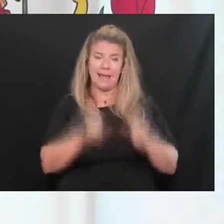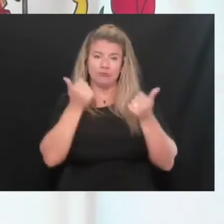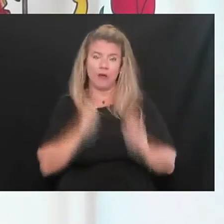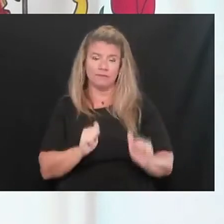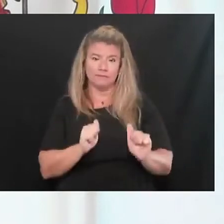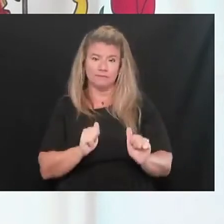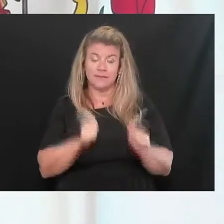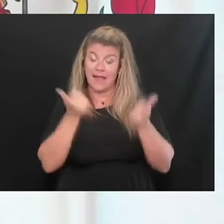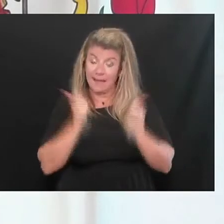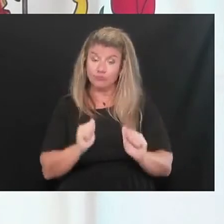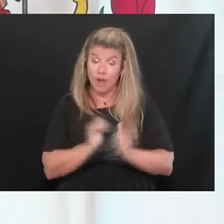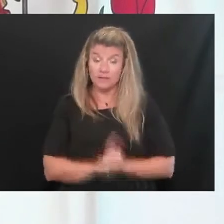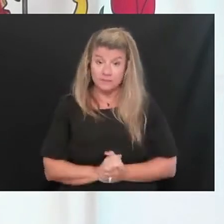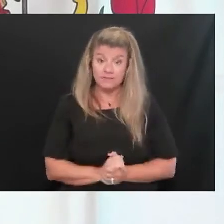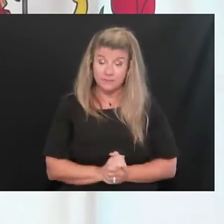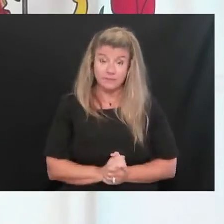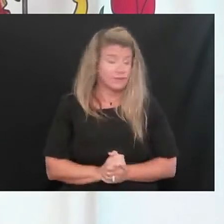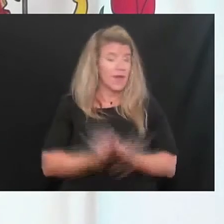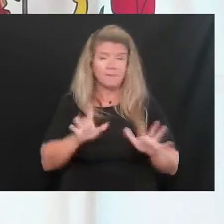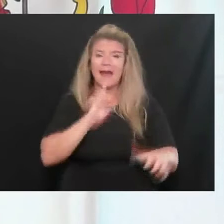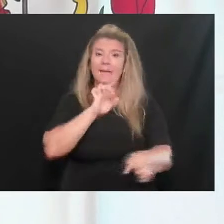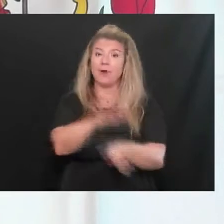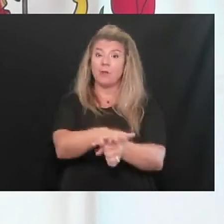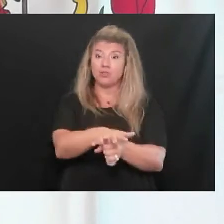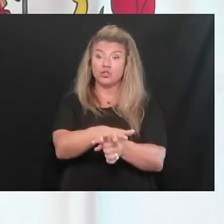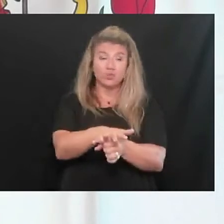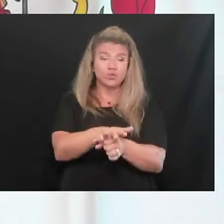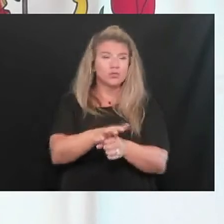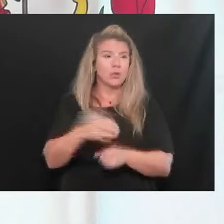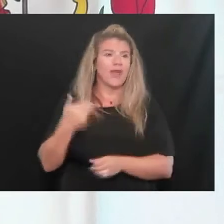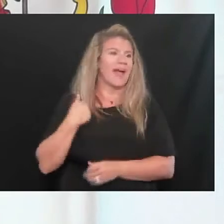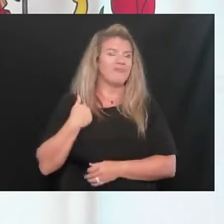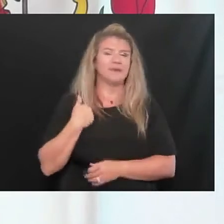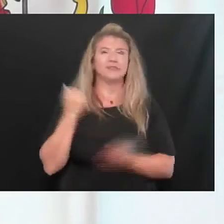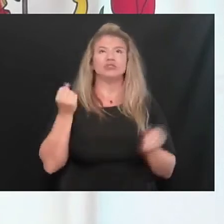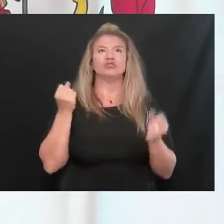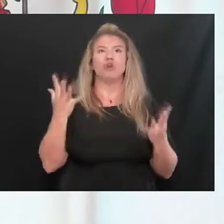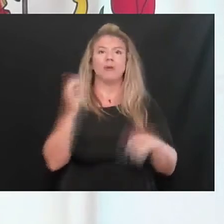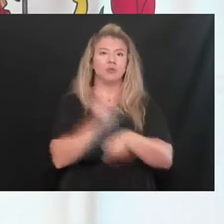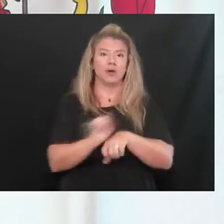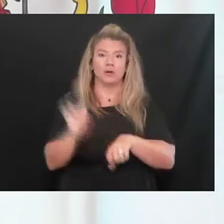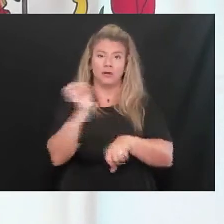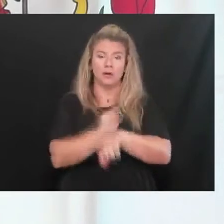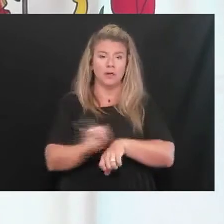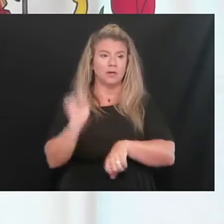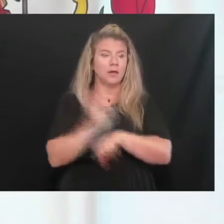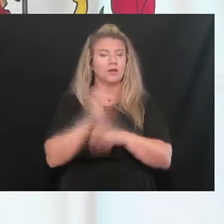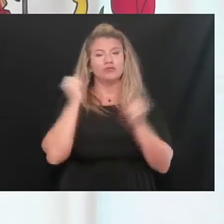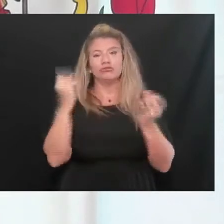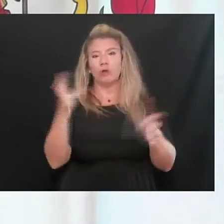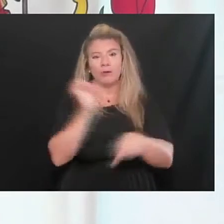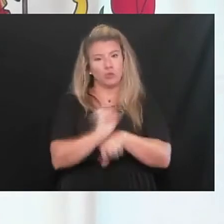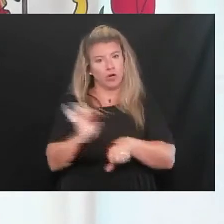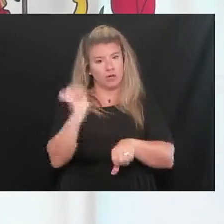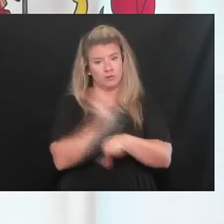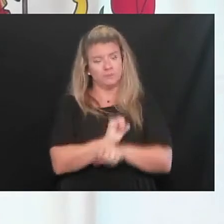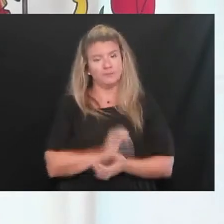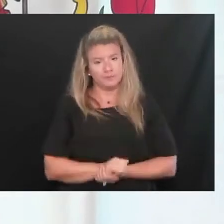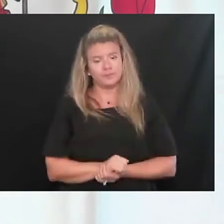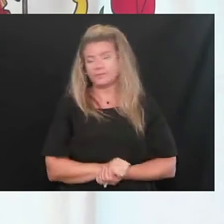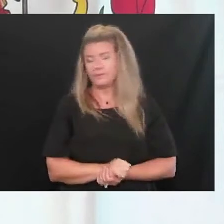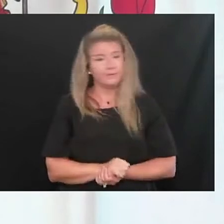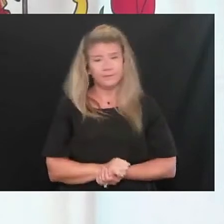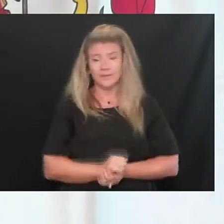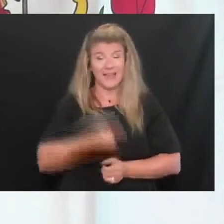trying. But David, I can promise you this, there's been tons of work, and I'm